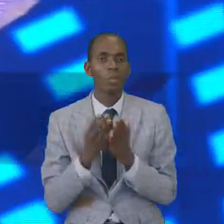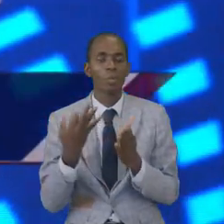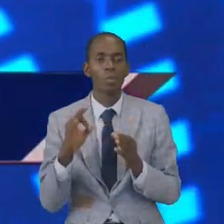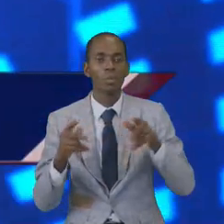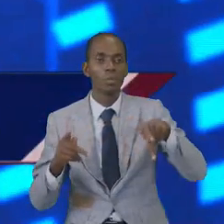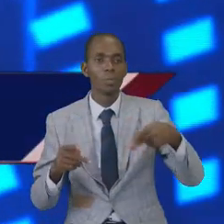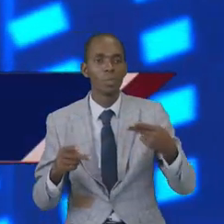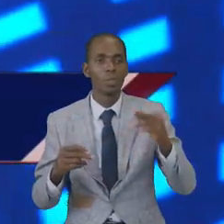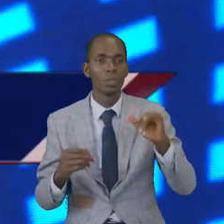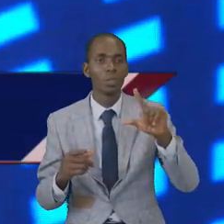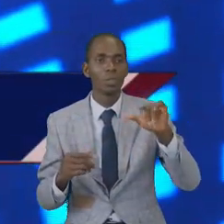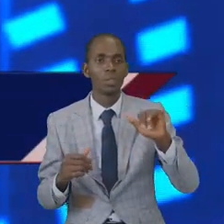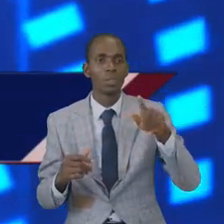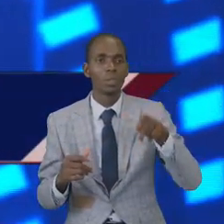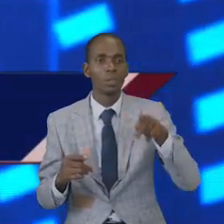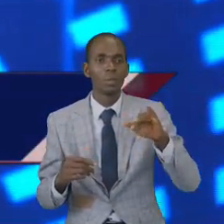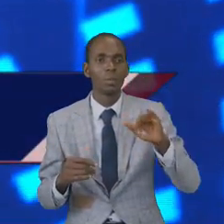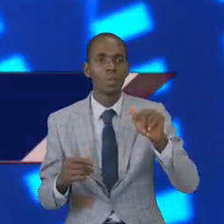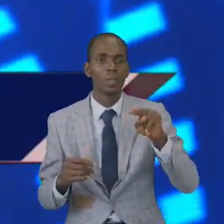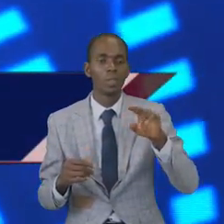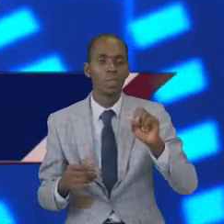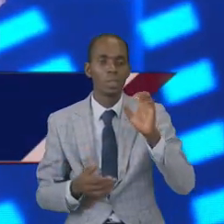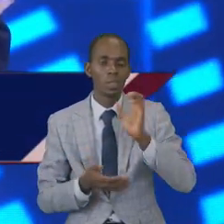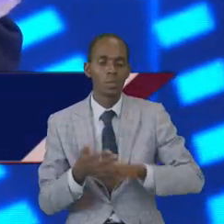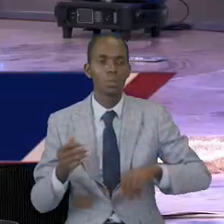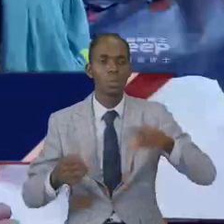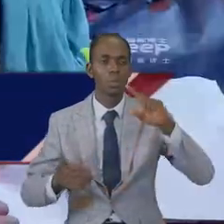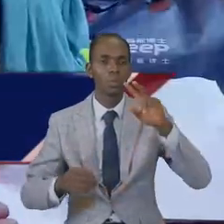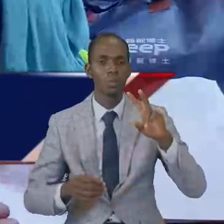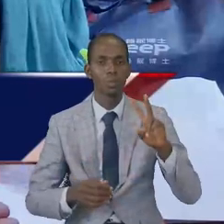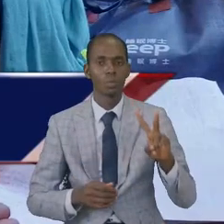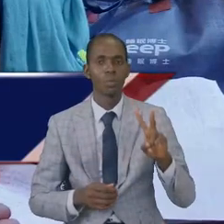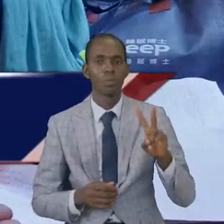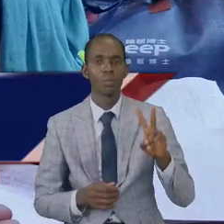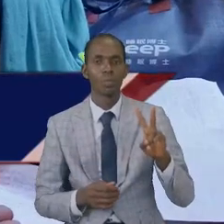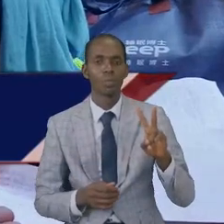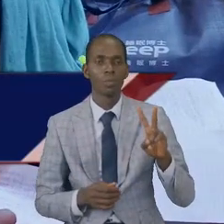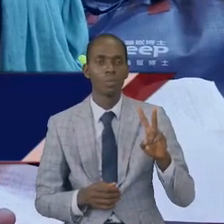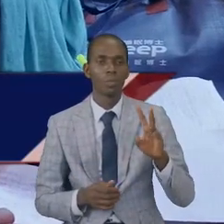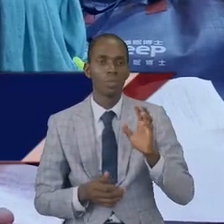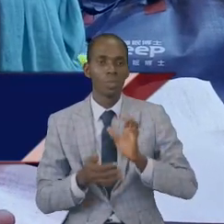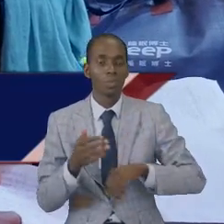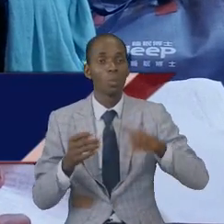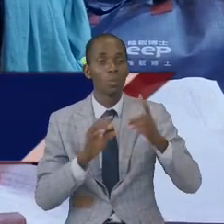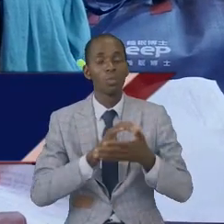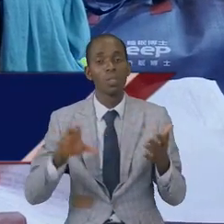1, reading from verse 9. In Philippians chapter 1, verse 9, And this I